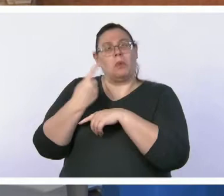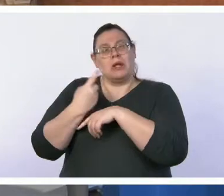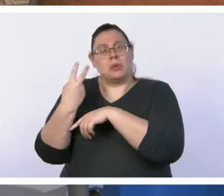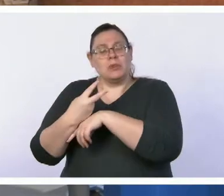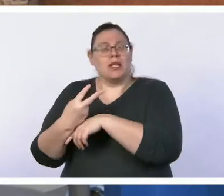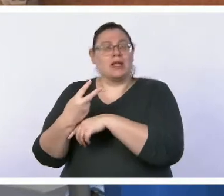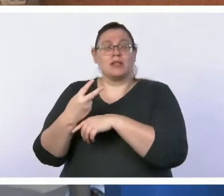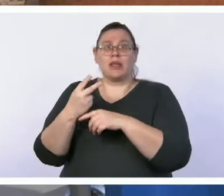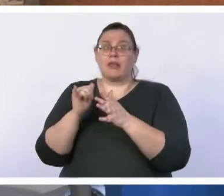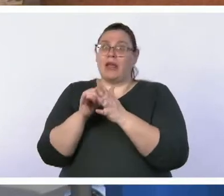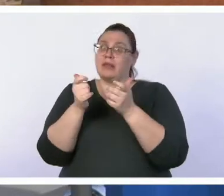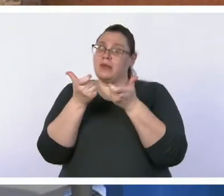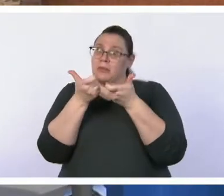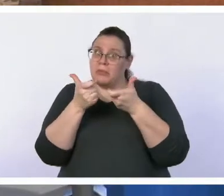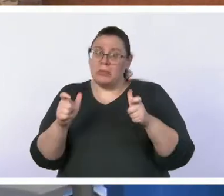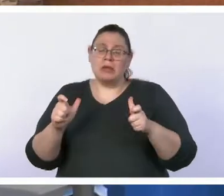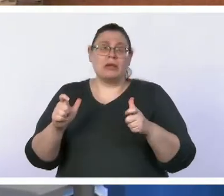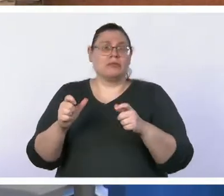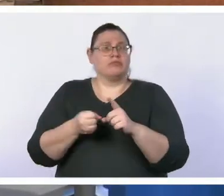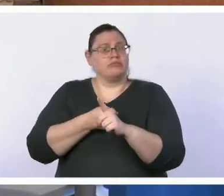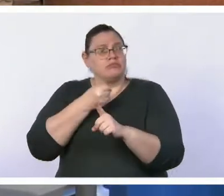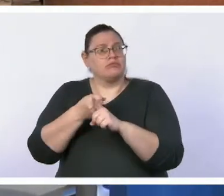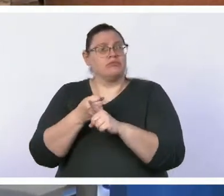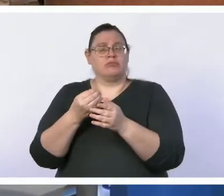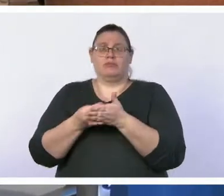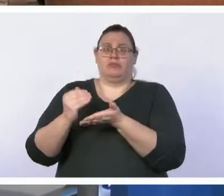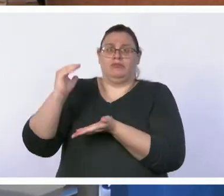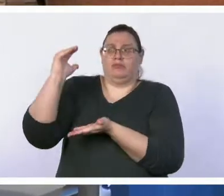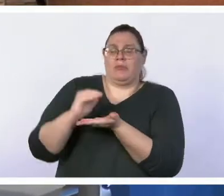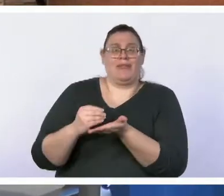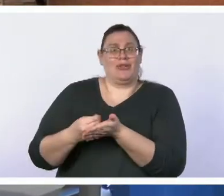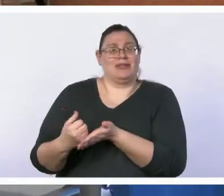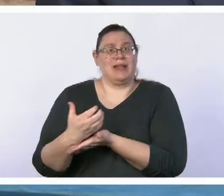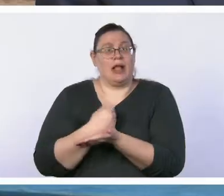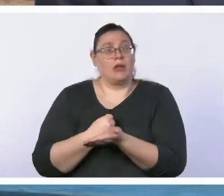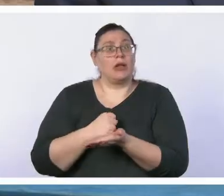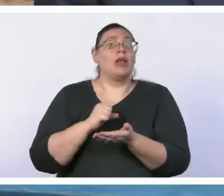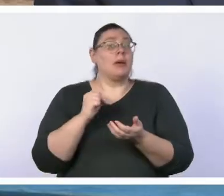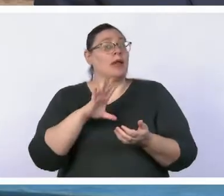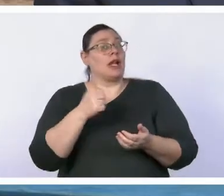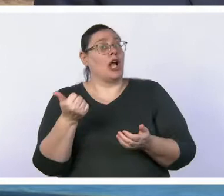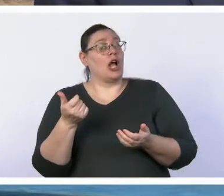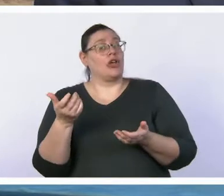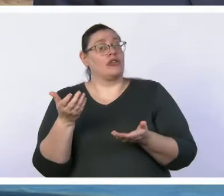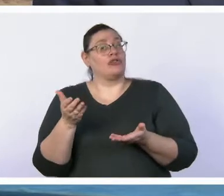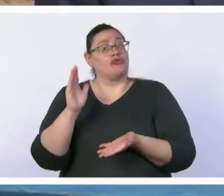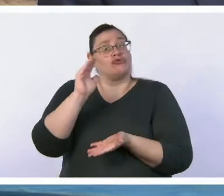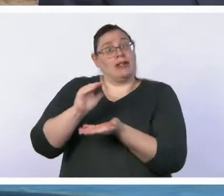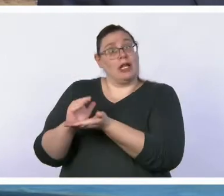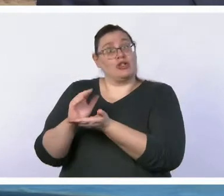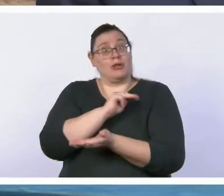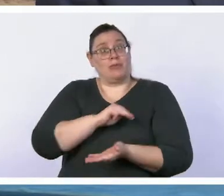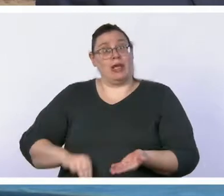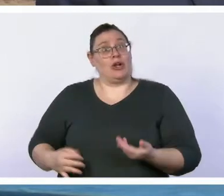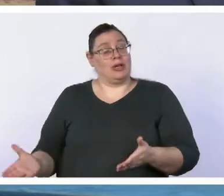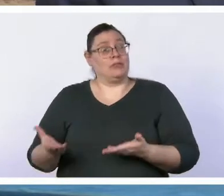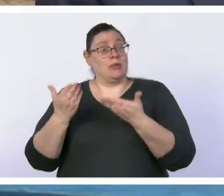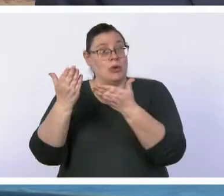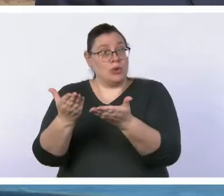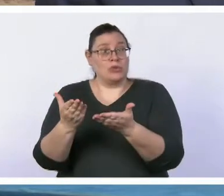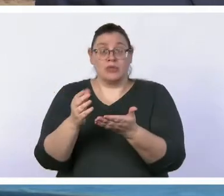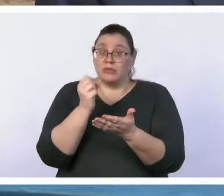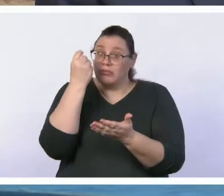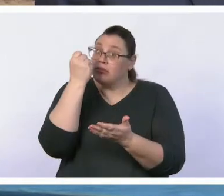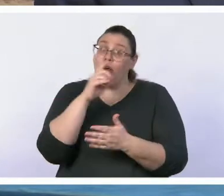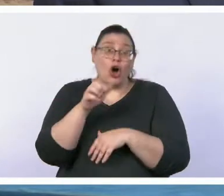very significant kind of reduction. And there have been a number of other reductions that he's proposed, all of which will be